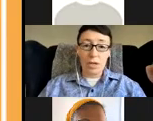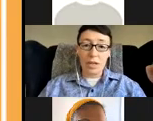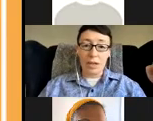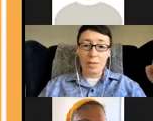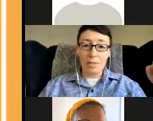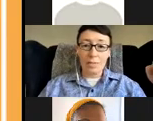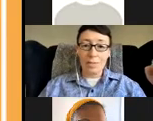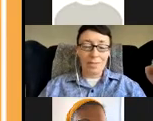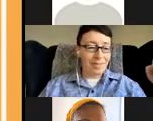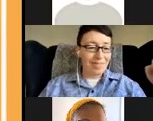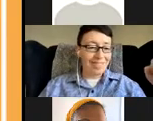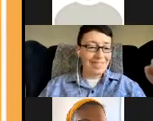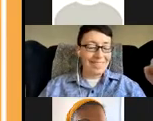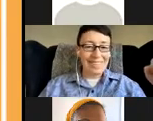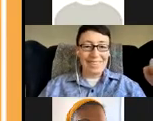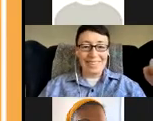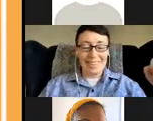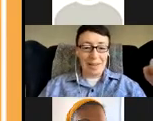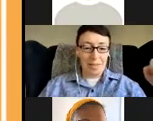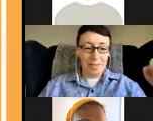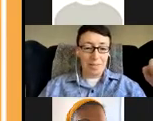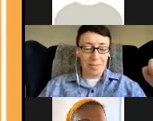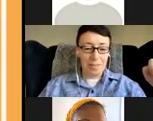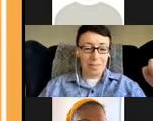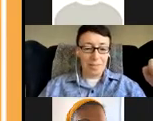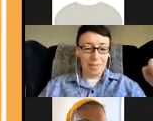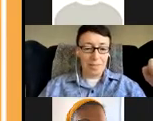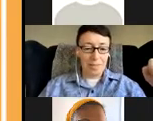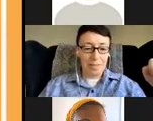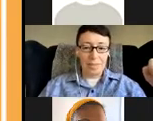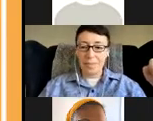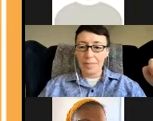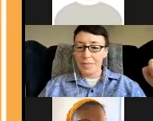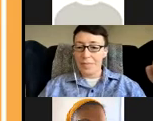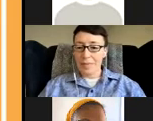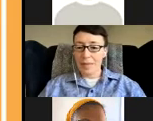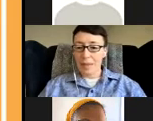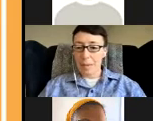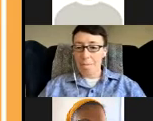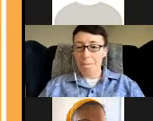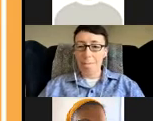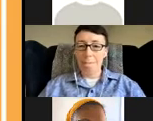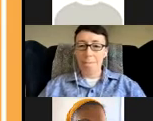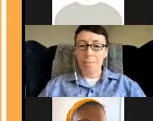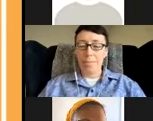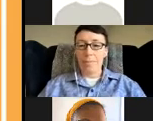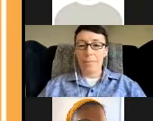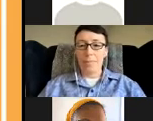Or Neela. Yeah, I'll jump in for just a moment. Welcome to everyone who's trickled in since we